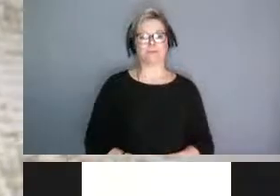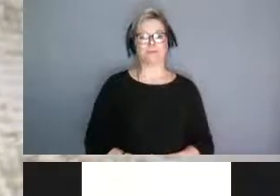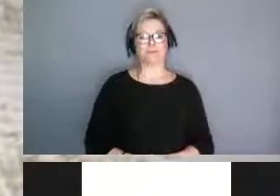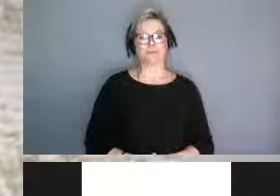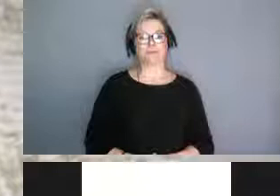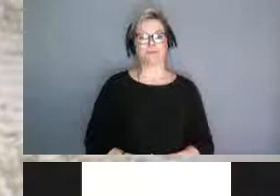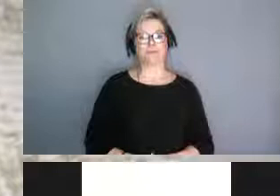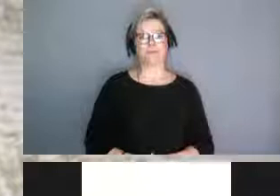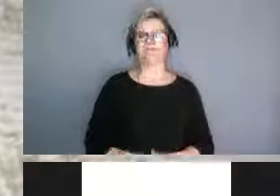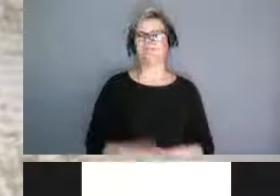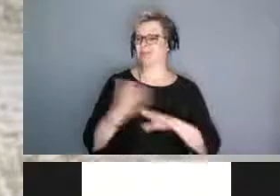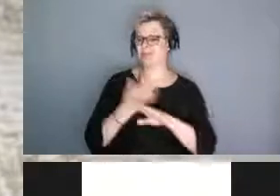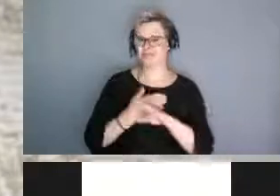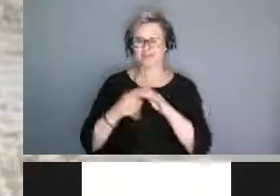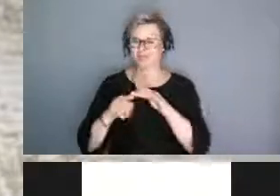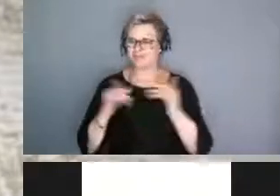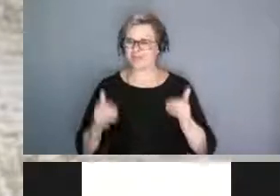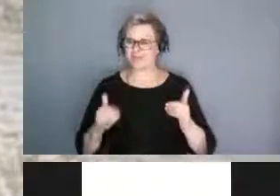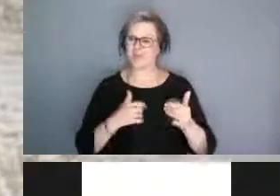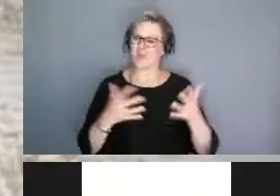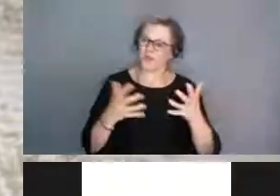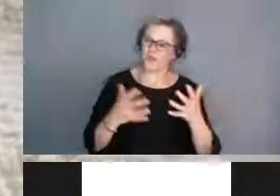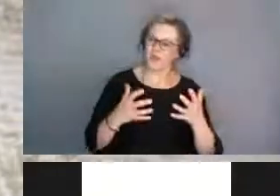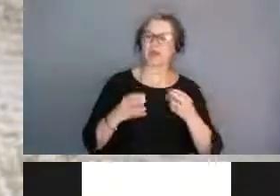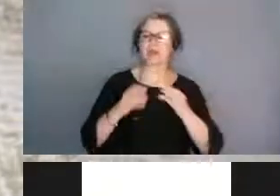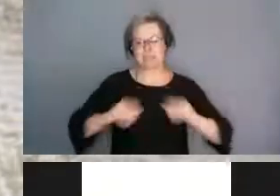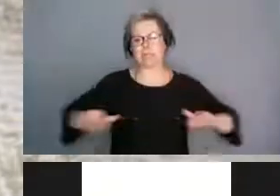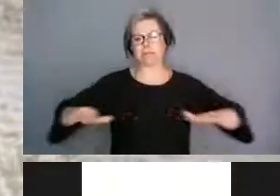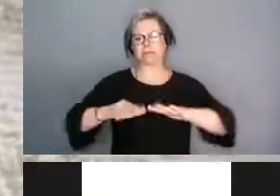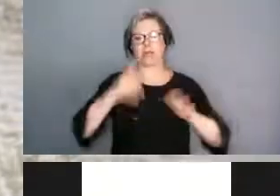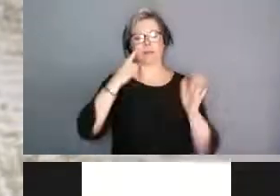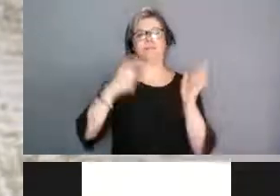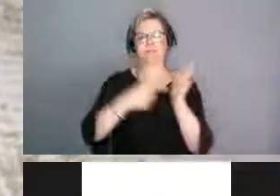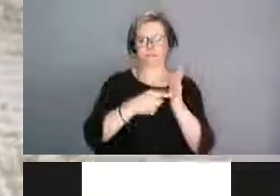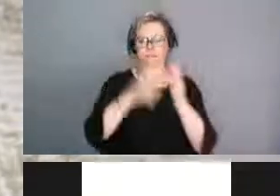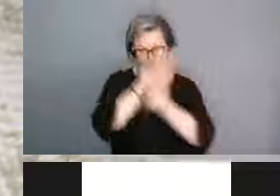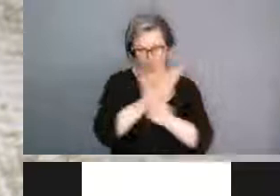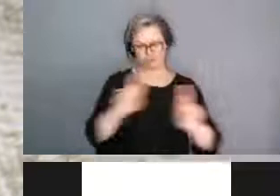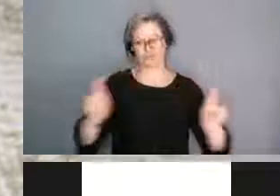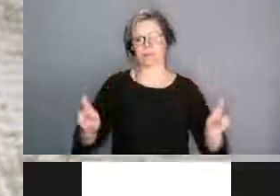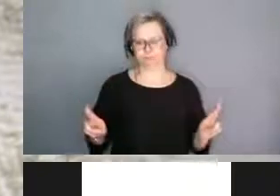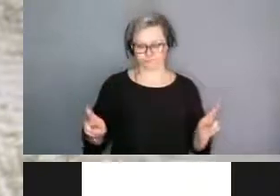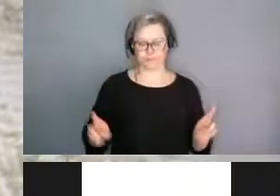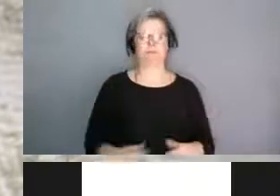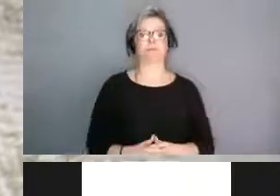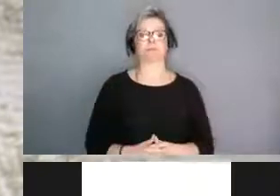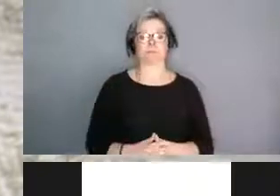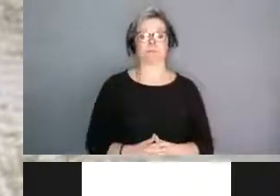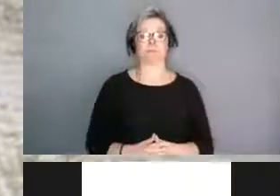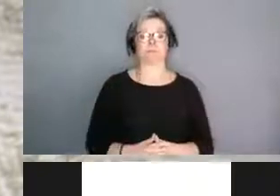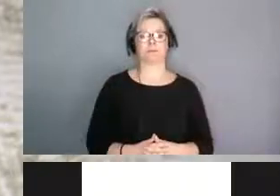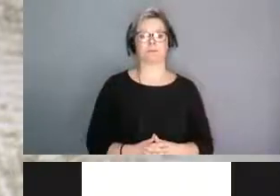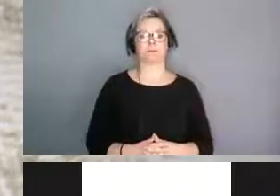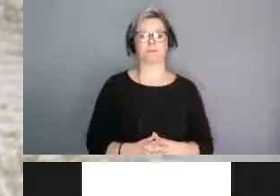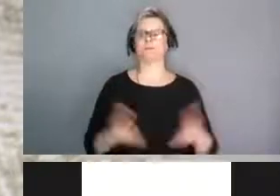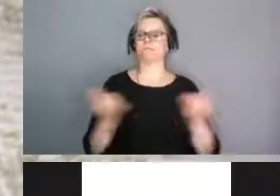So before we begin, I would like to provide our land acknowledgement for our webinar today in our meeting. We